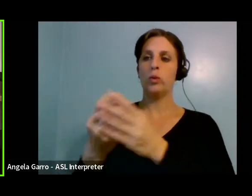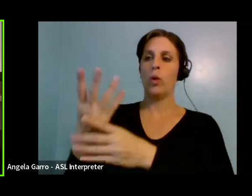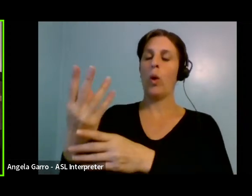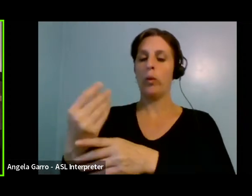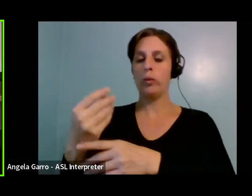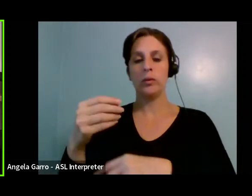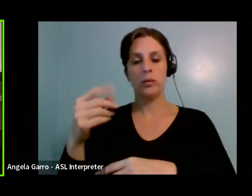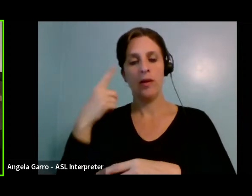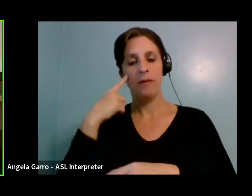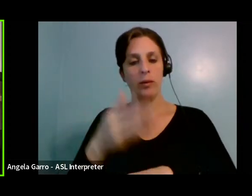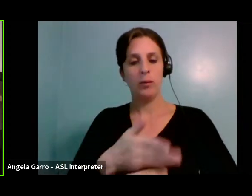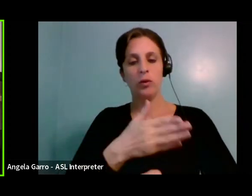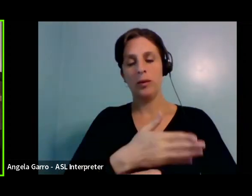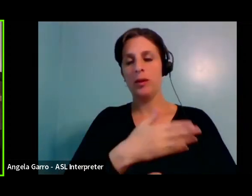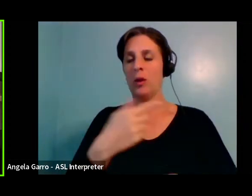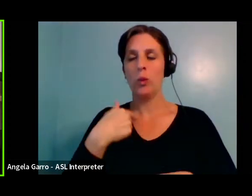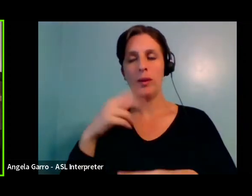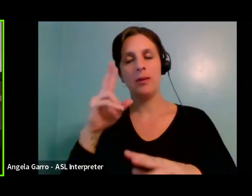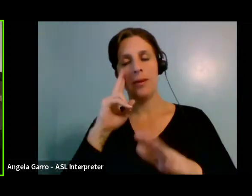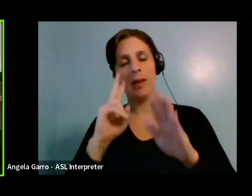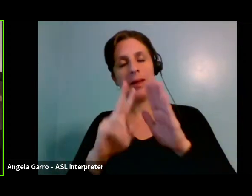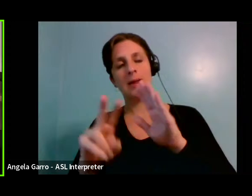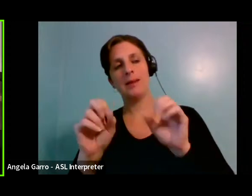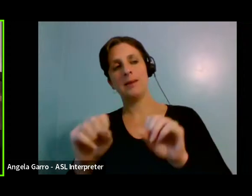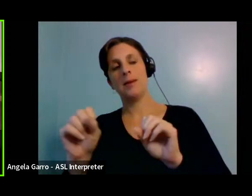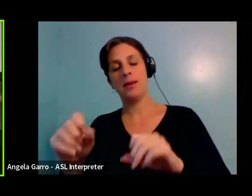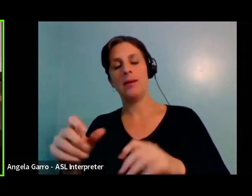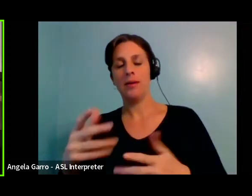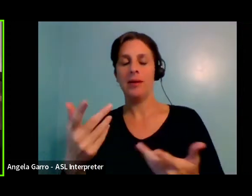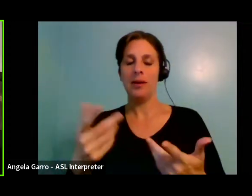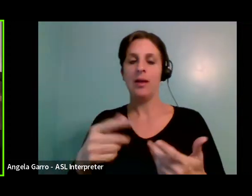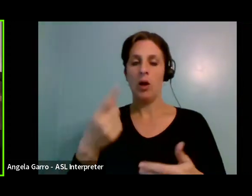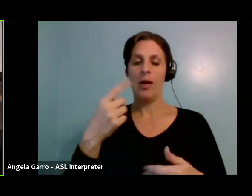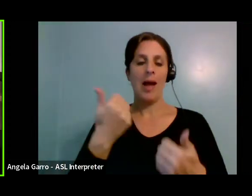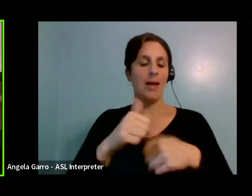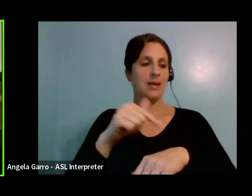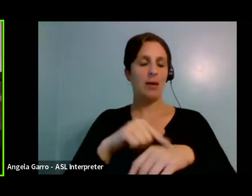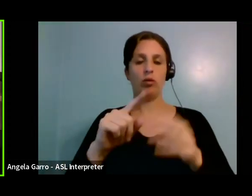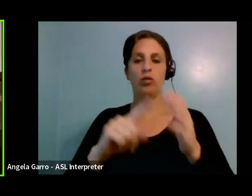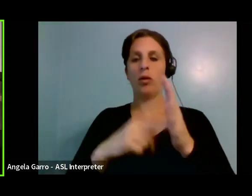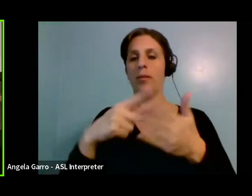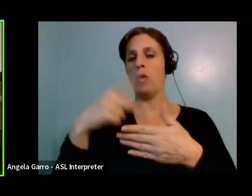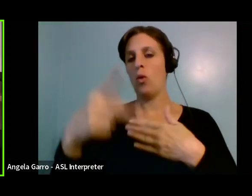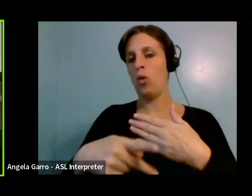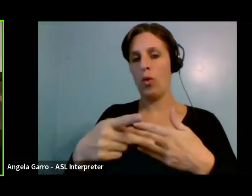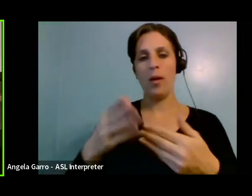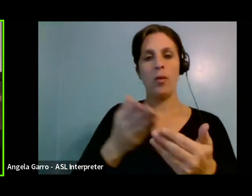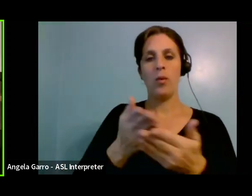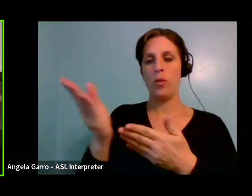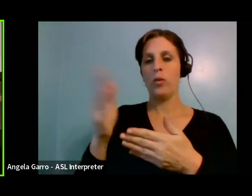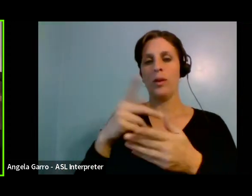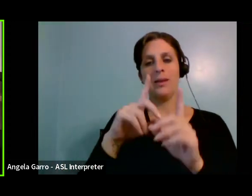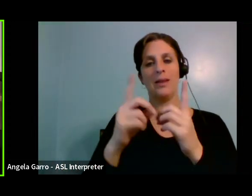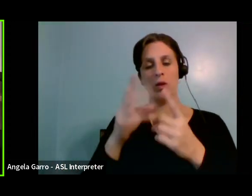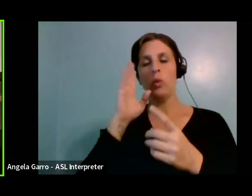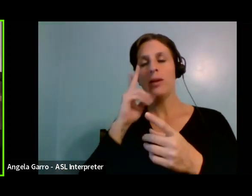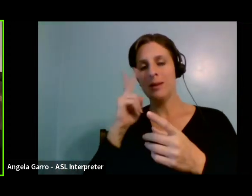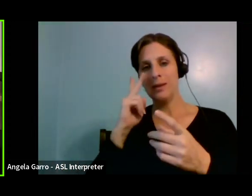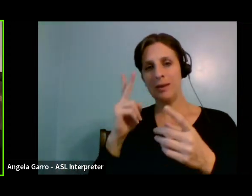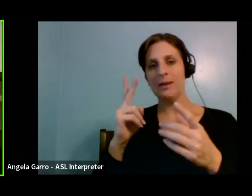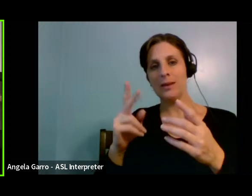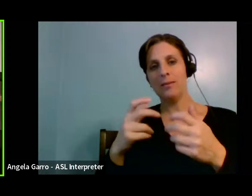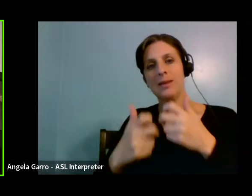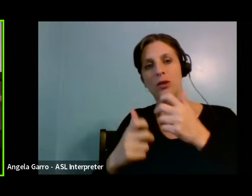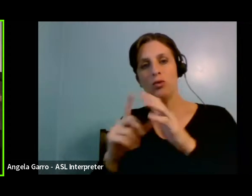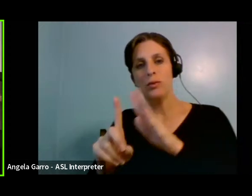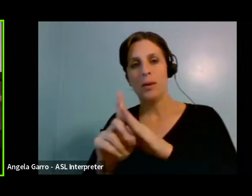anticipated that anytime, again, you're starting a new program across the district, we're going to see bumps. But